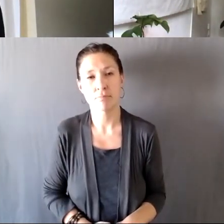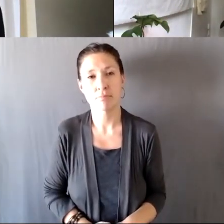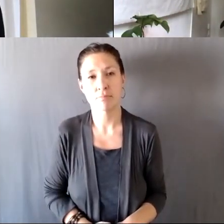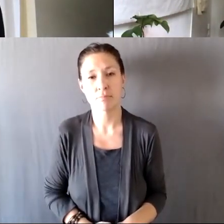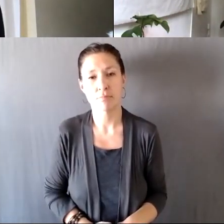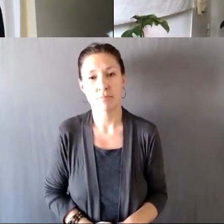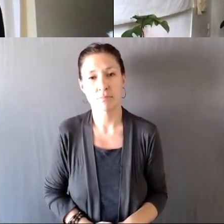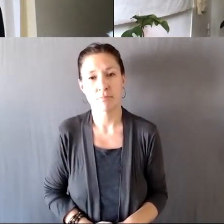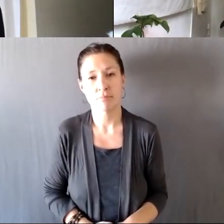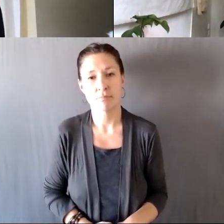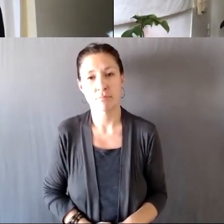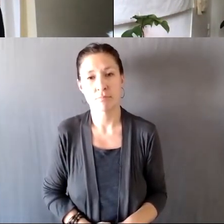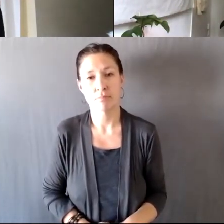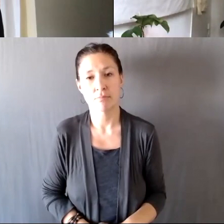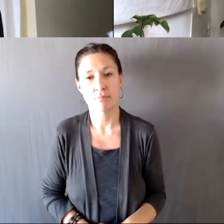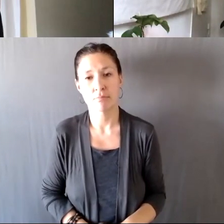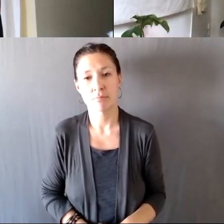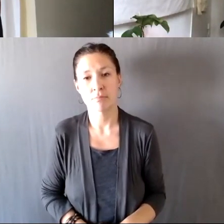sides of your body.